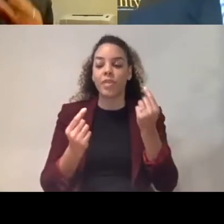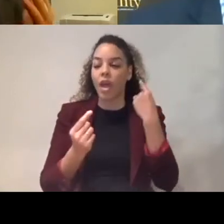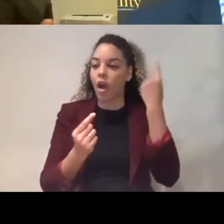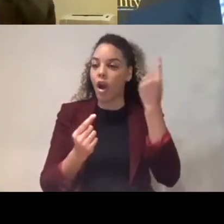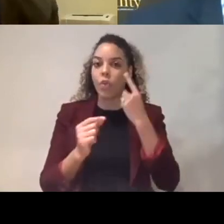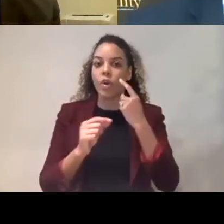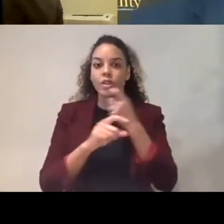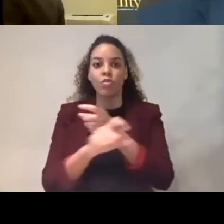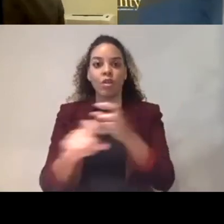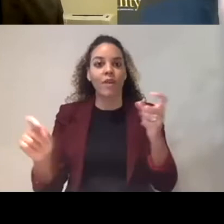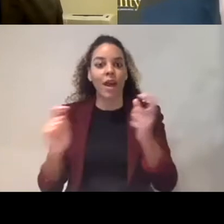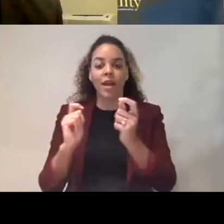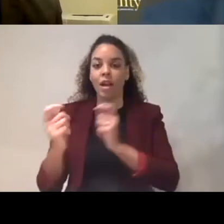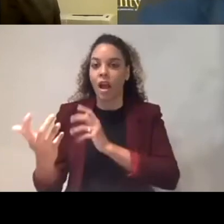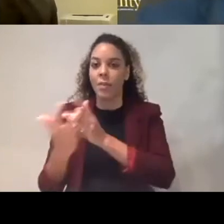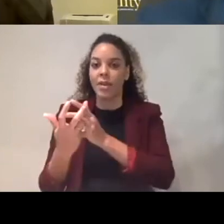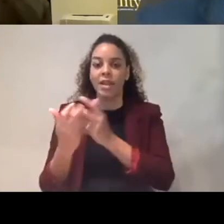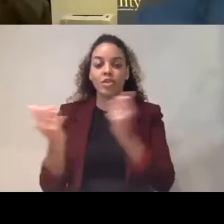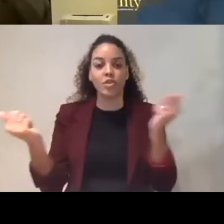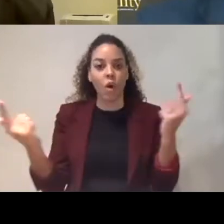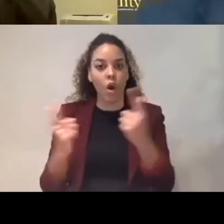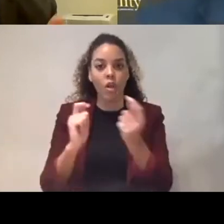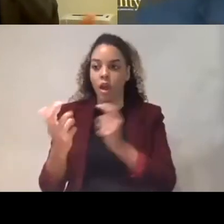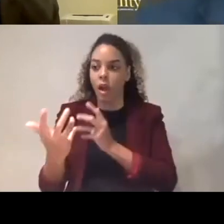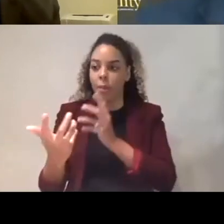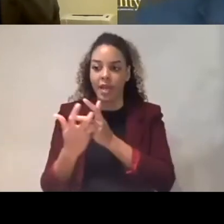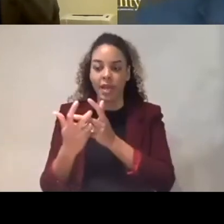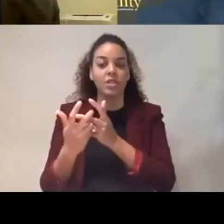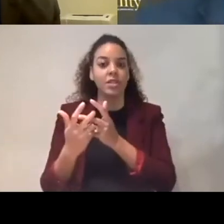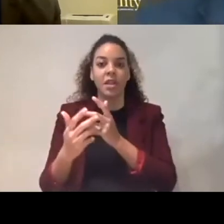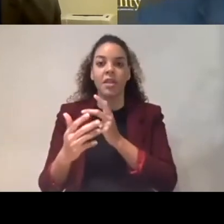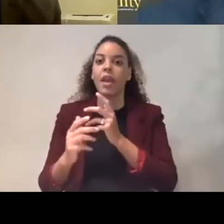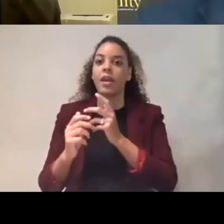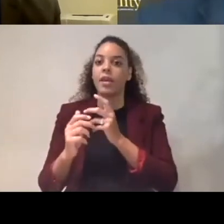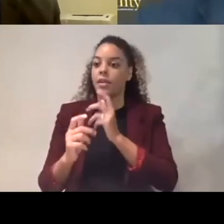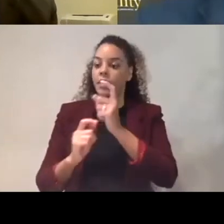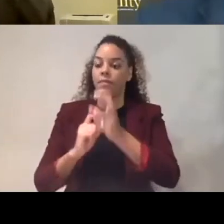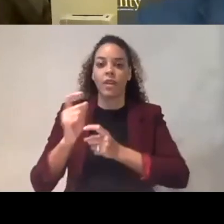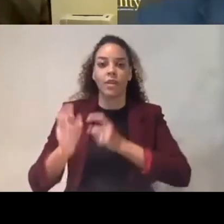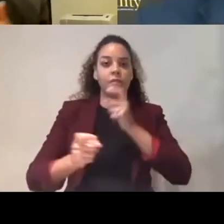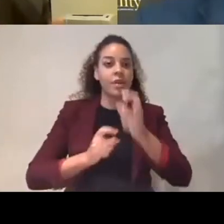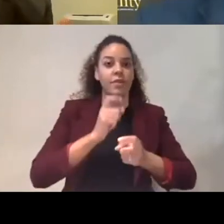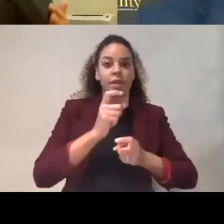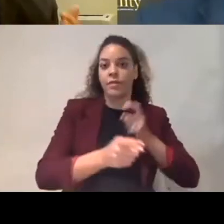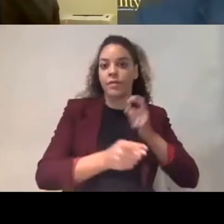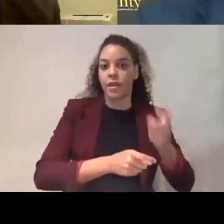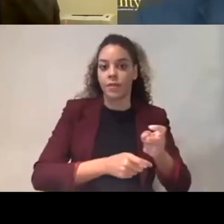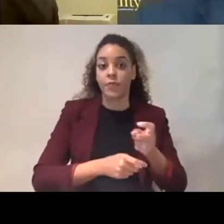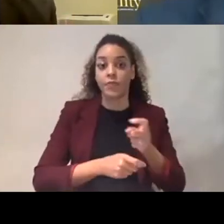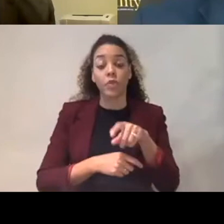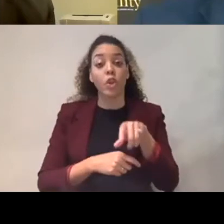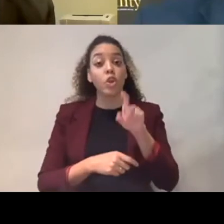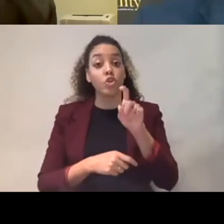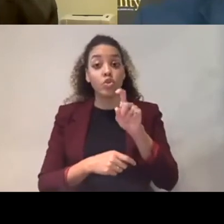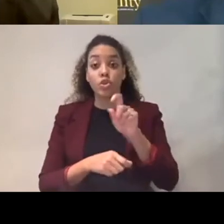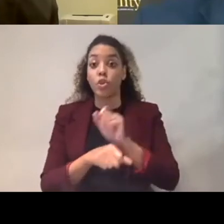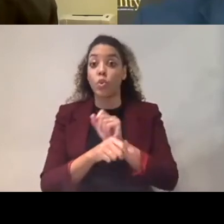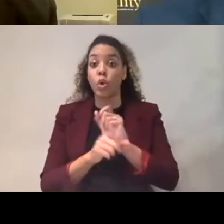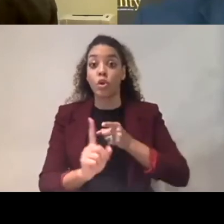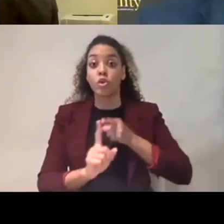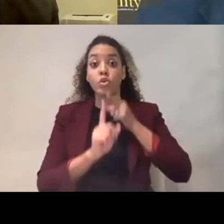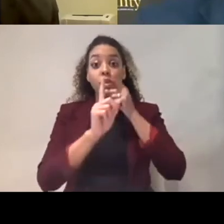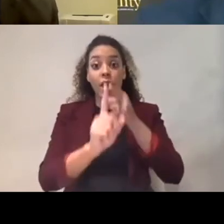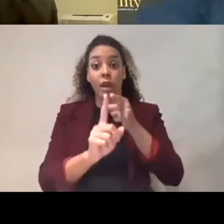and they have a centralized accommodation process, and they generally grant them as a matter of course. And you should be working to that goal, because anytime you can grant